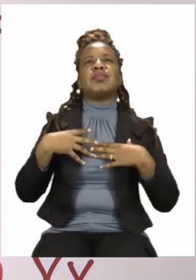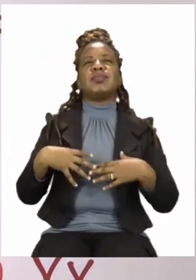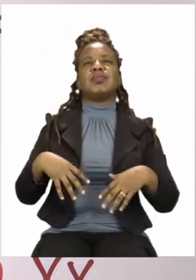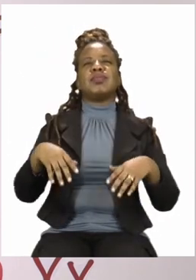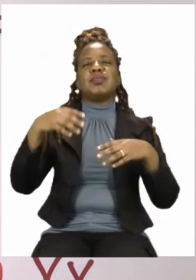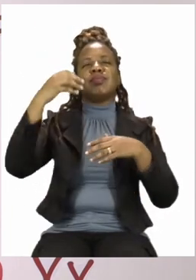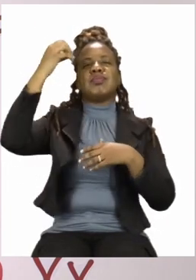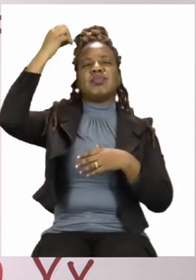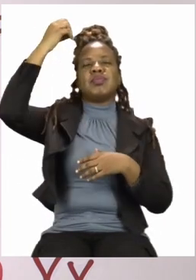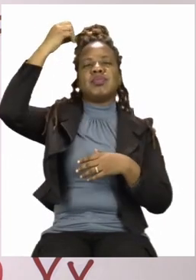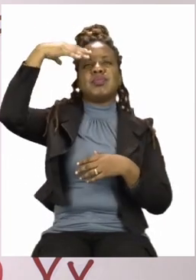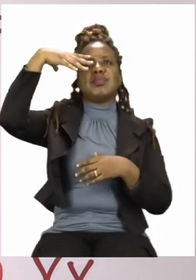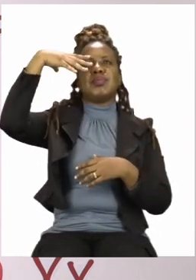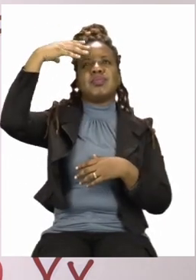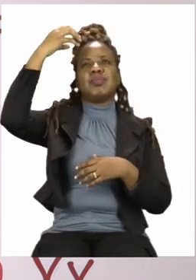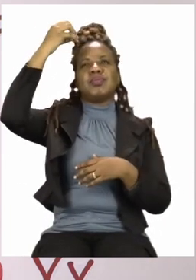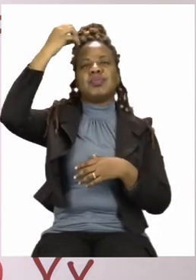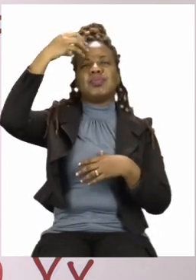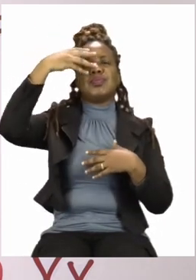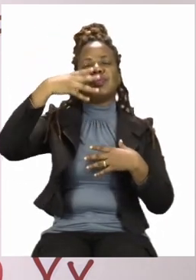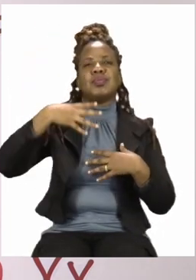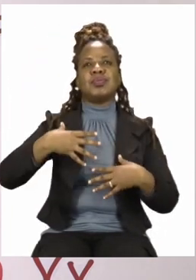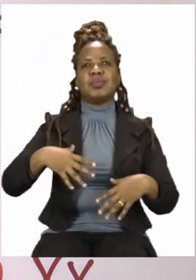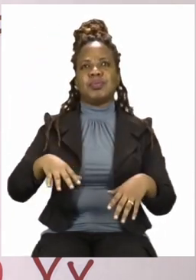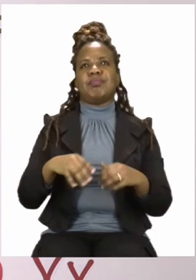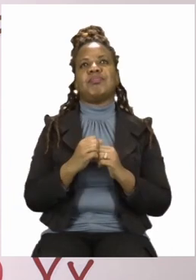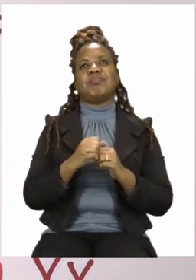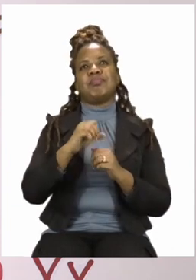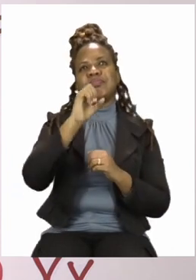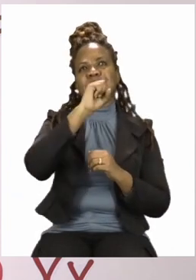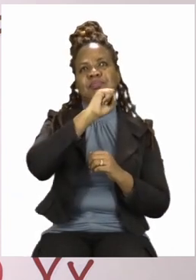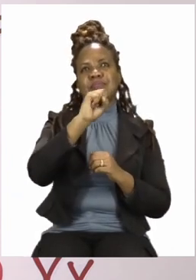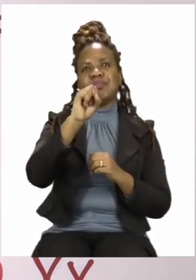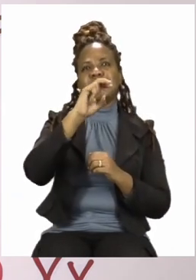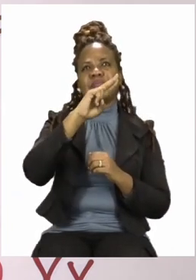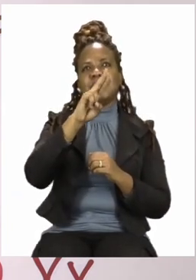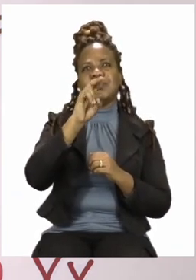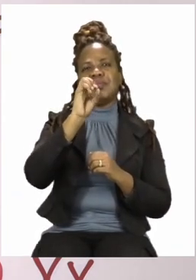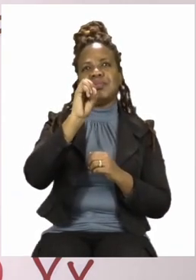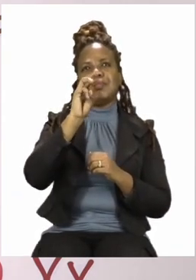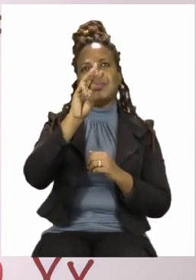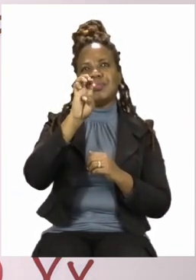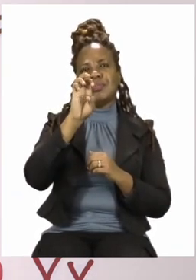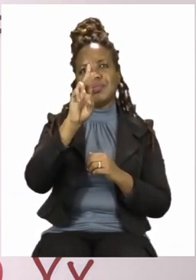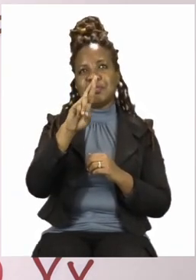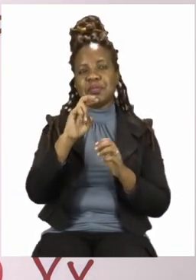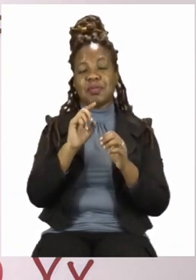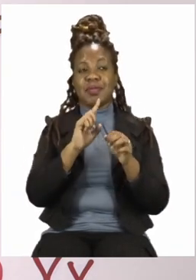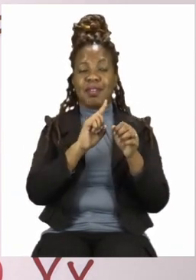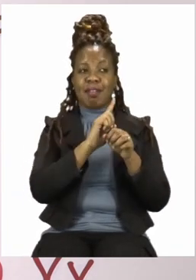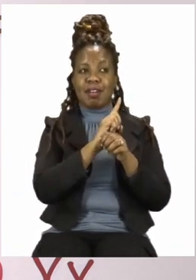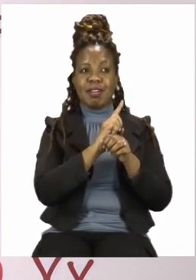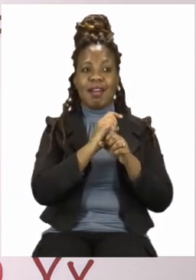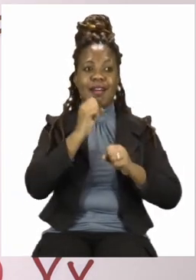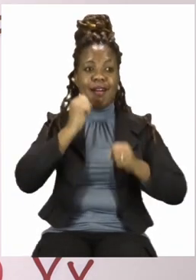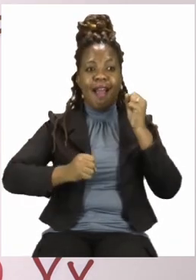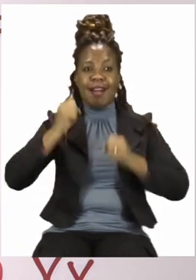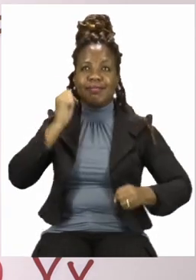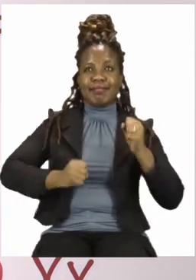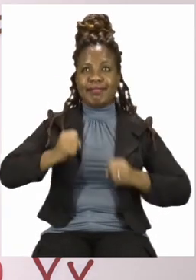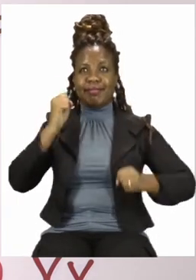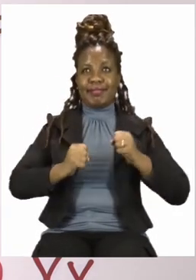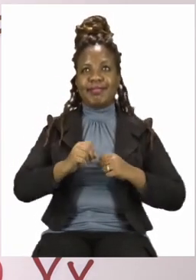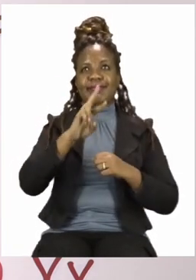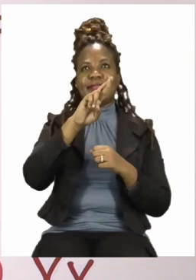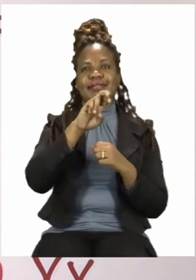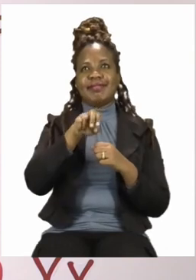body. That is shower. So we have done run and shower. I want you to try and